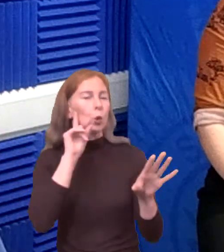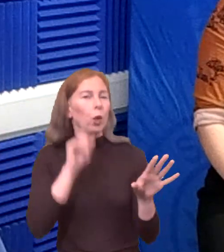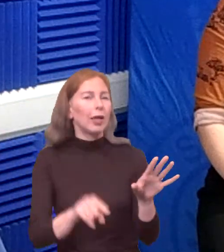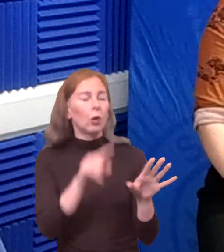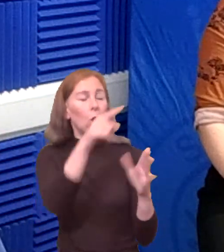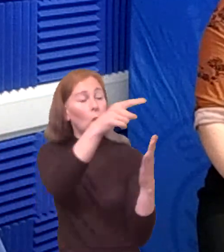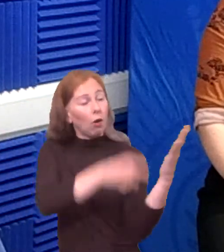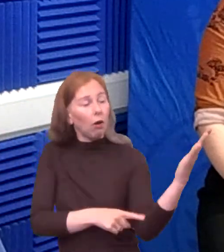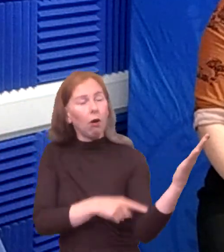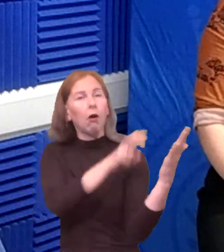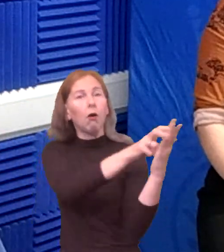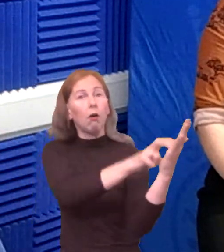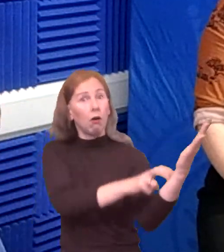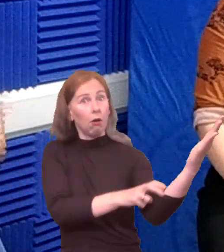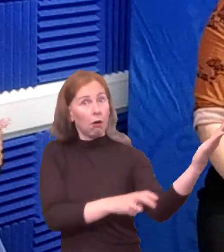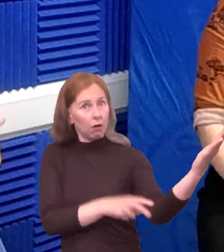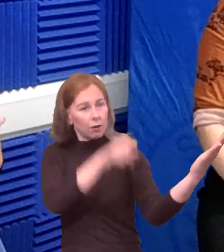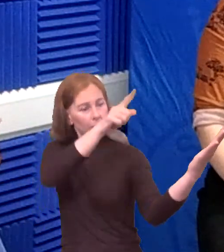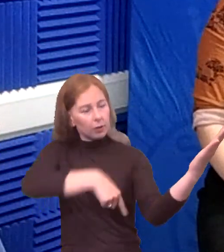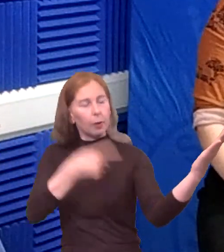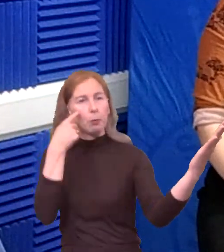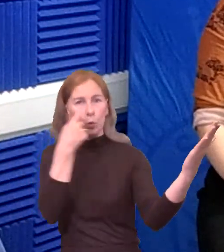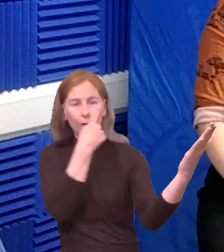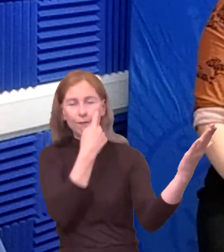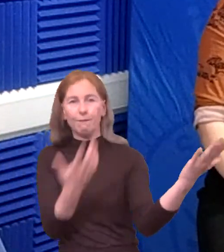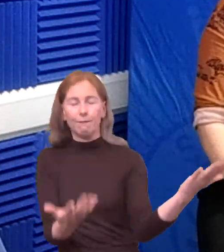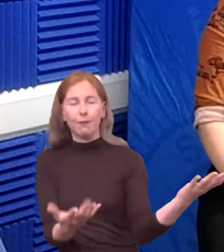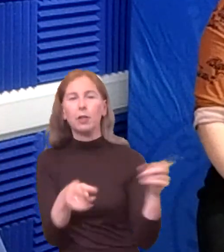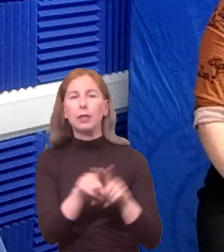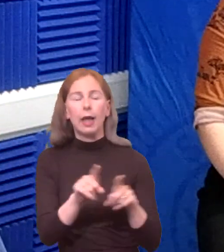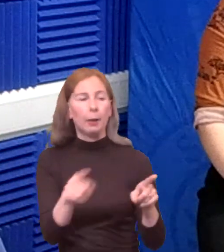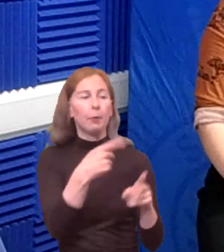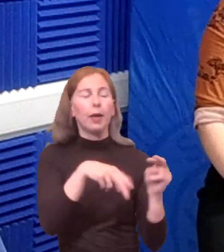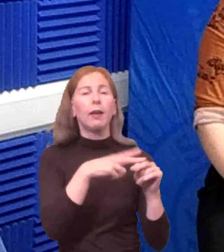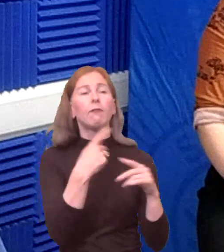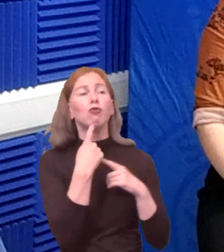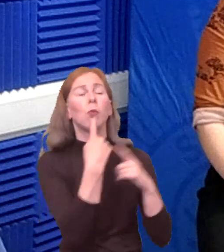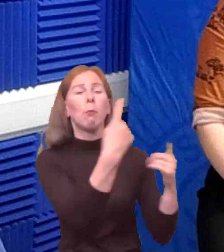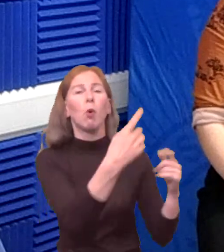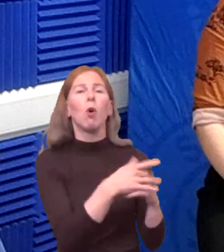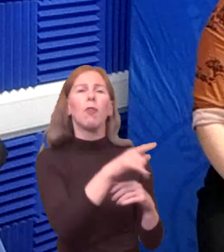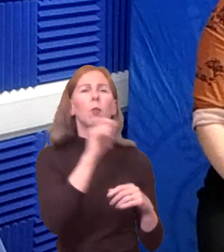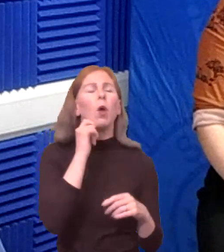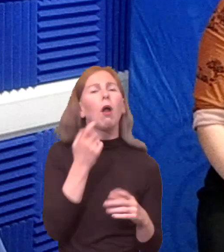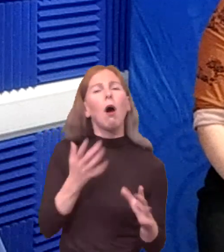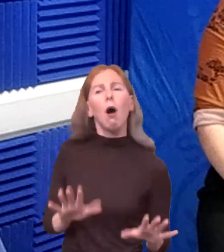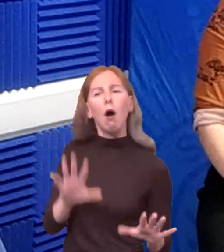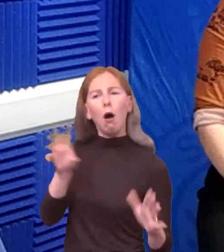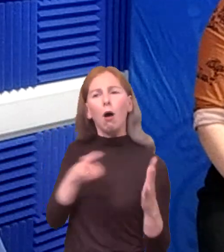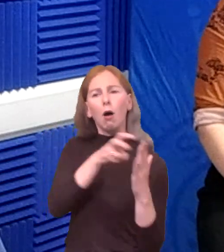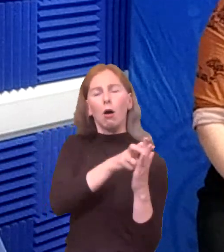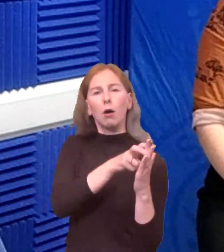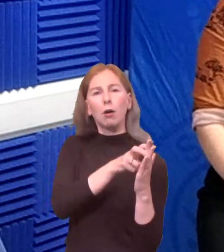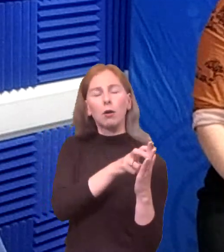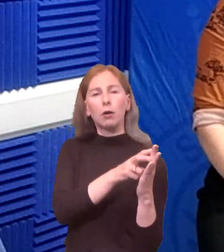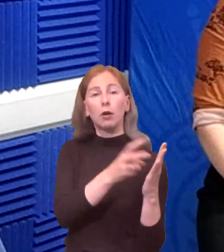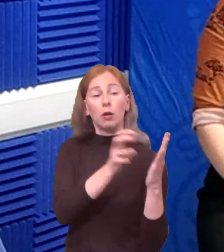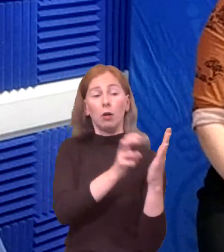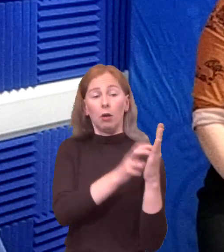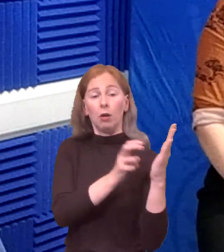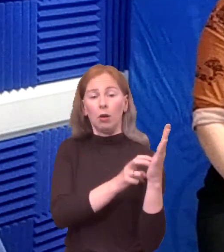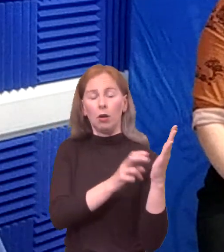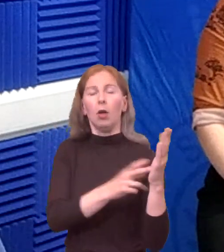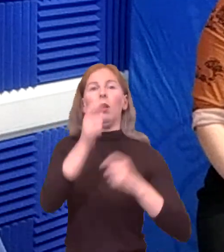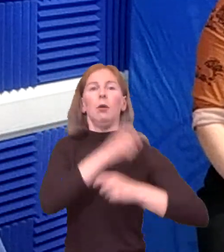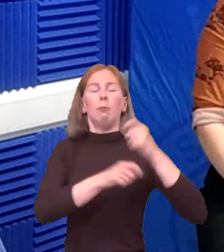case, because if we don't paint an accurate picture, there's just no way we'll ever be able to substantially make the case that this